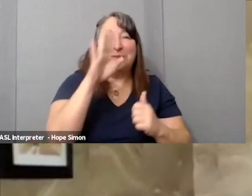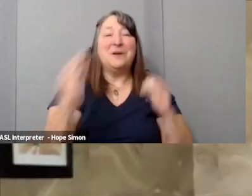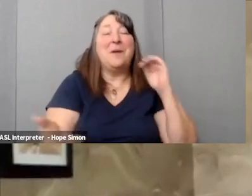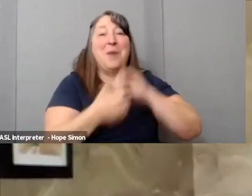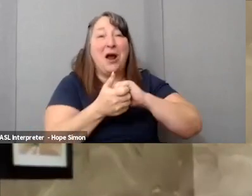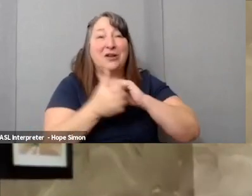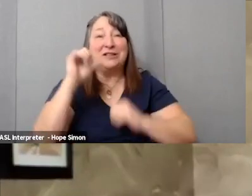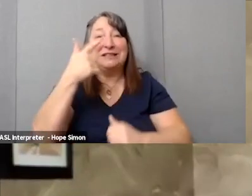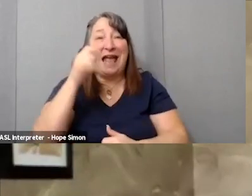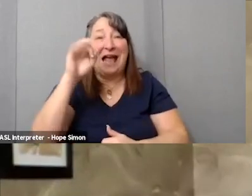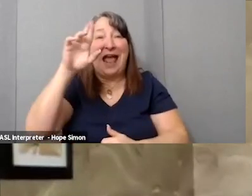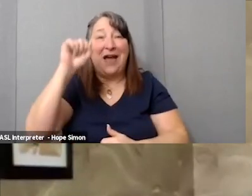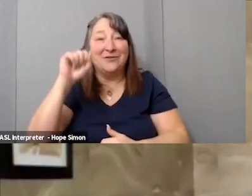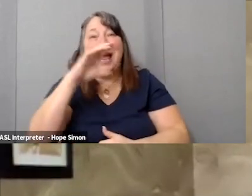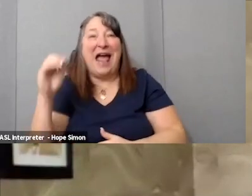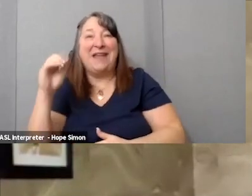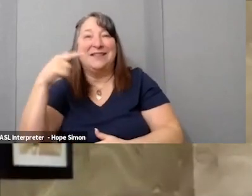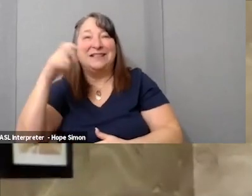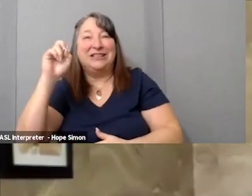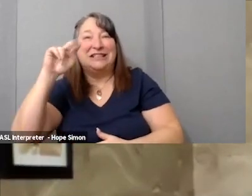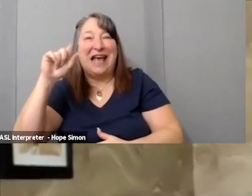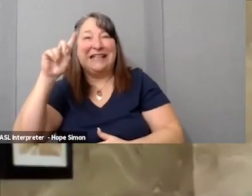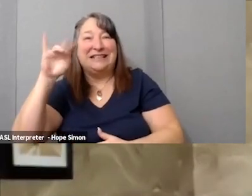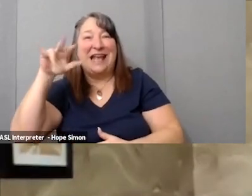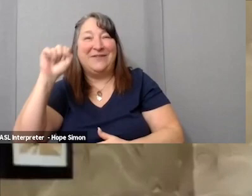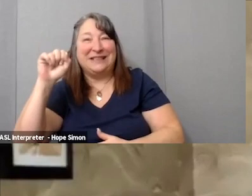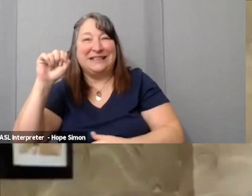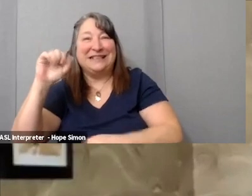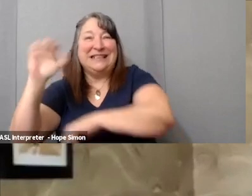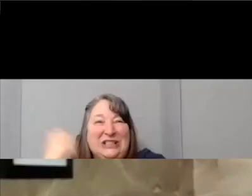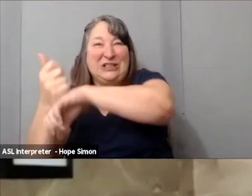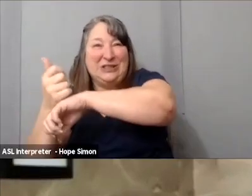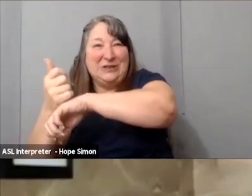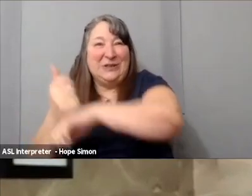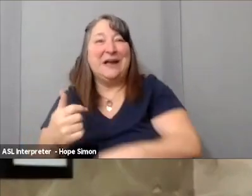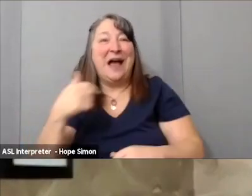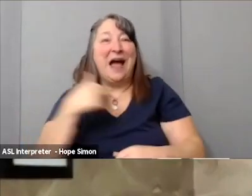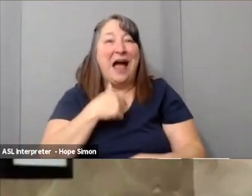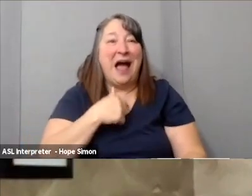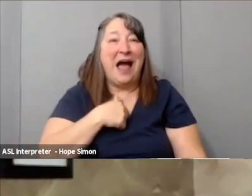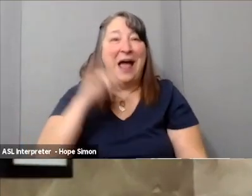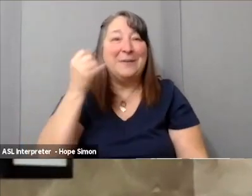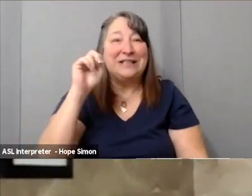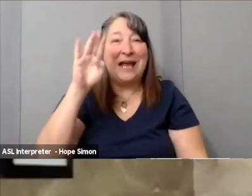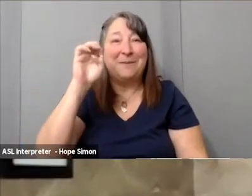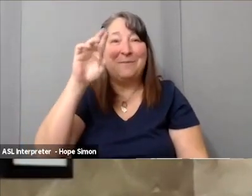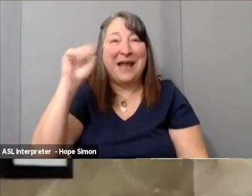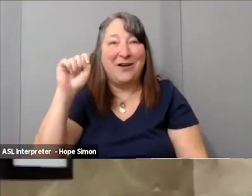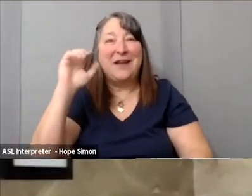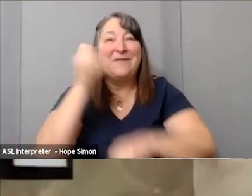on Gender and Media. I'm Jen Barrett, Head of Entertainment at Facebook's Creative Shop team, and also founder of our SCENE program